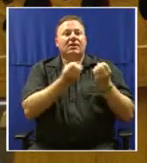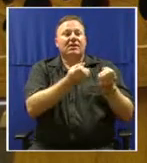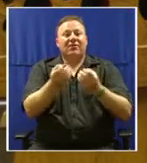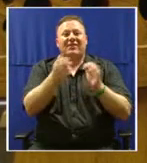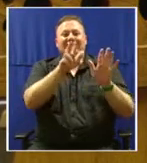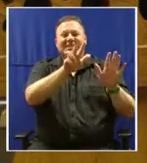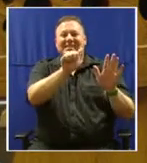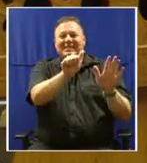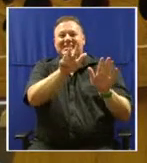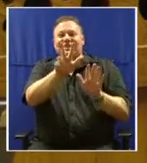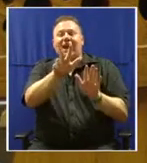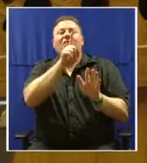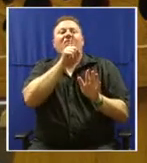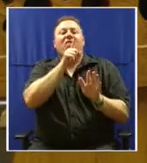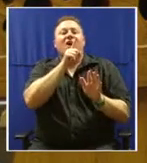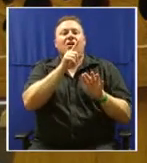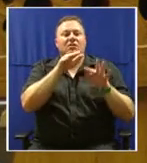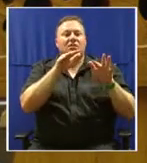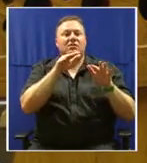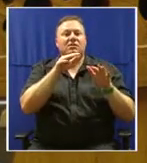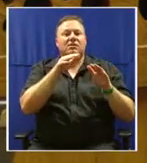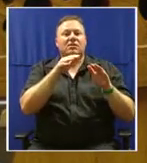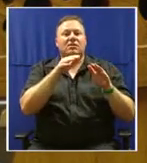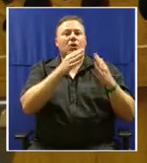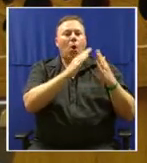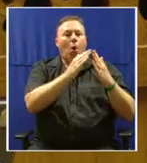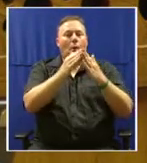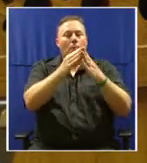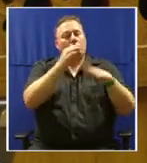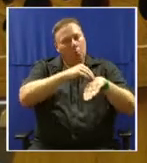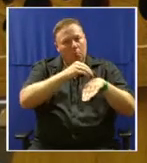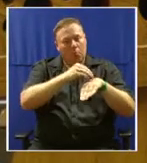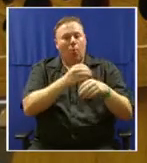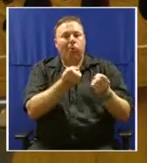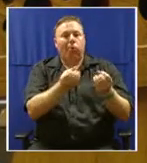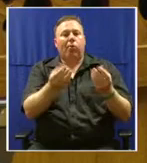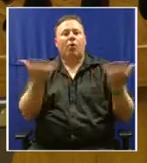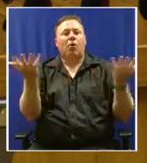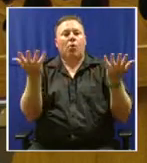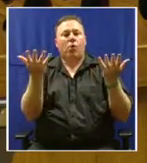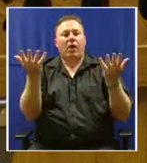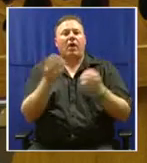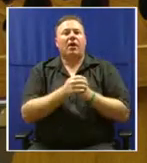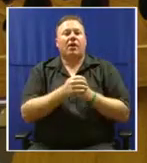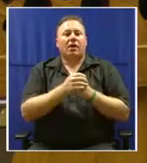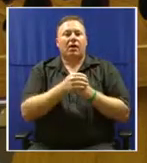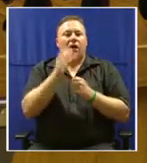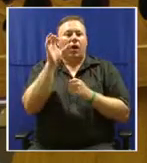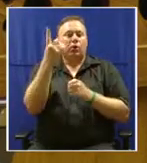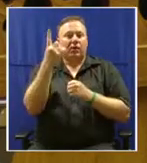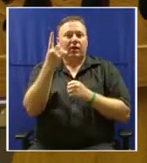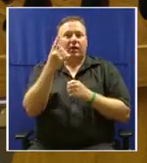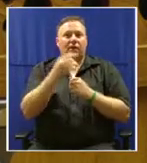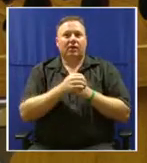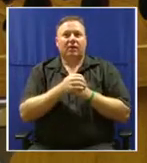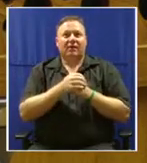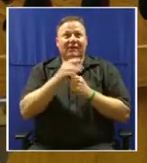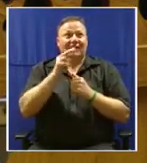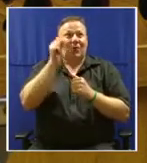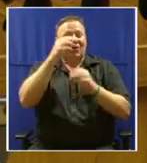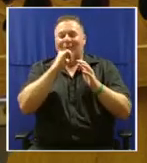68,000 households here in Gauteng. Well, not here in Gauteng, in Gauteng in the